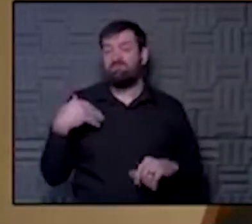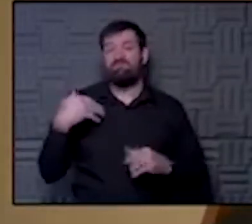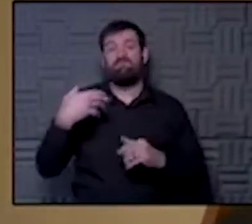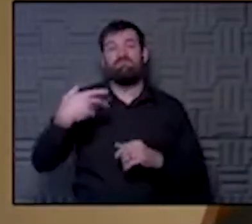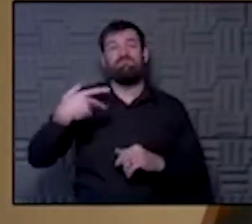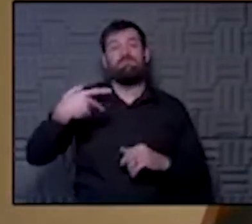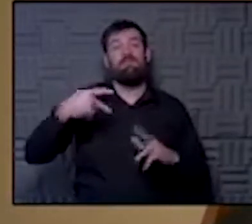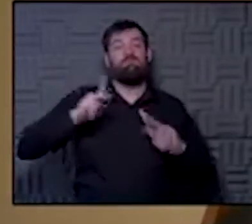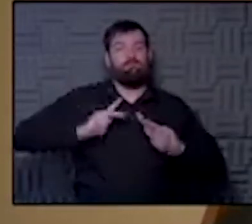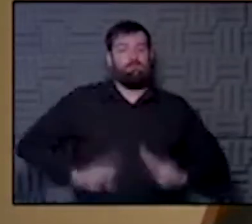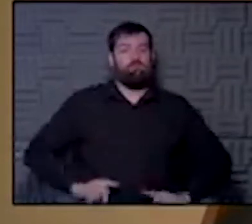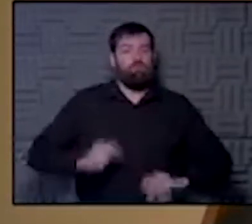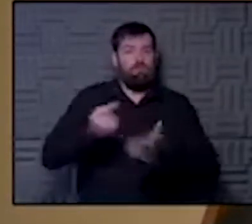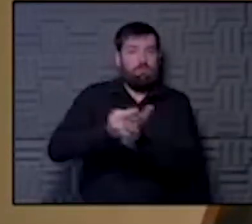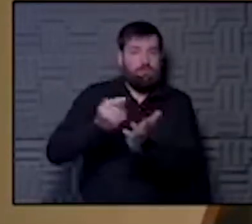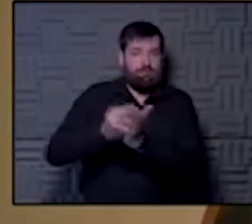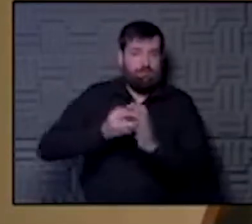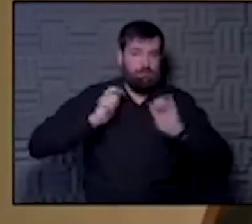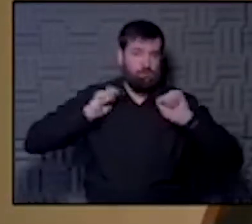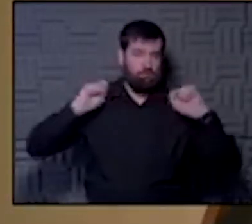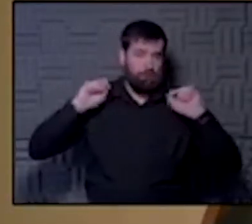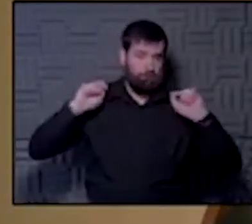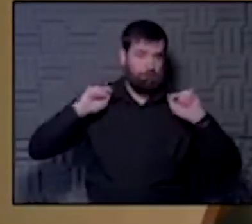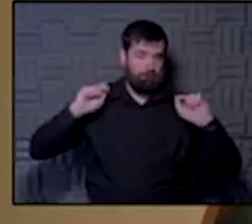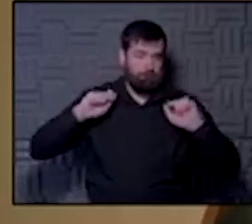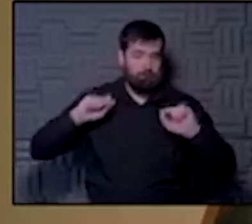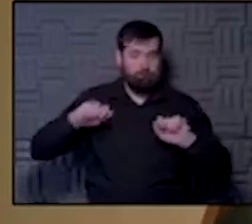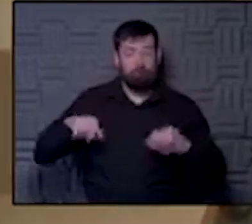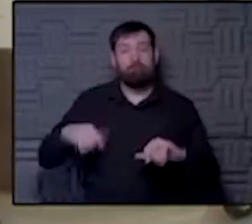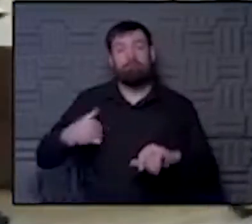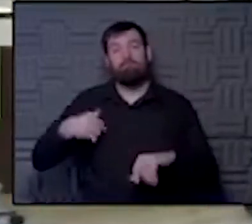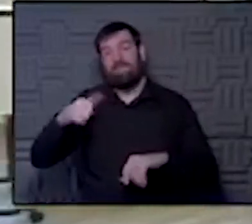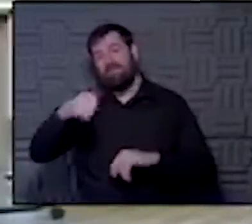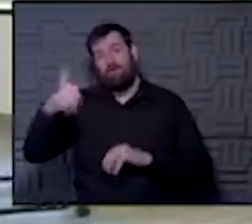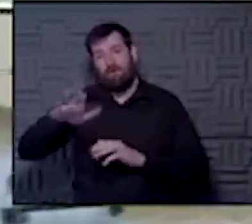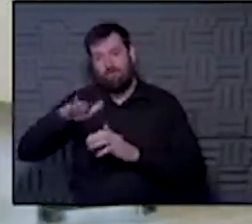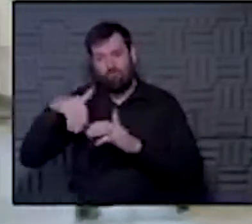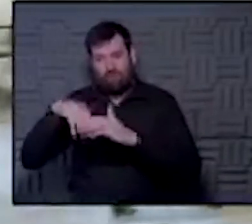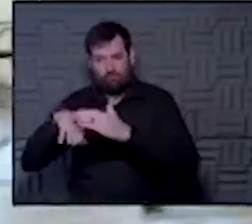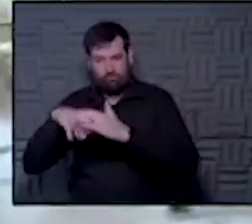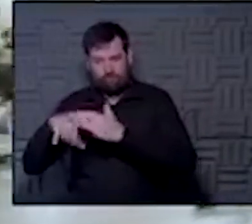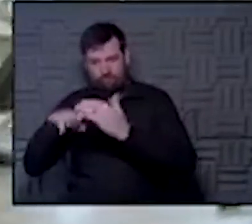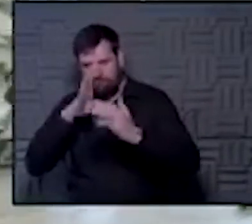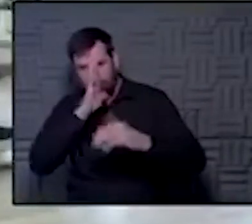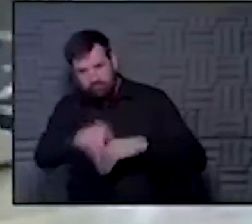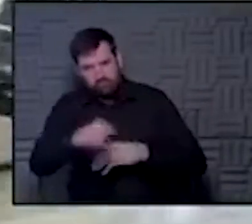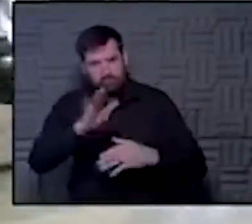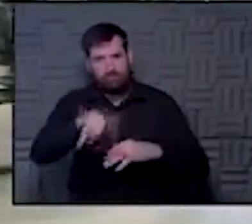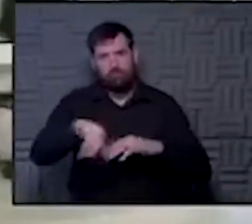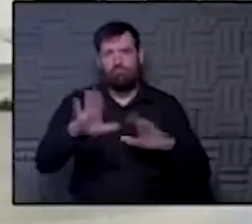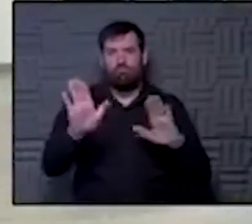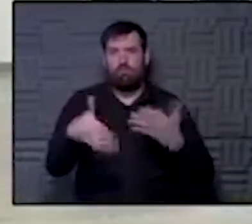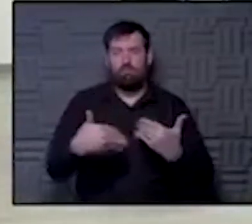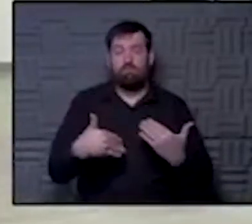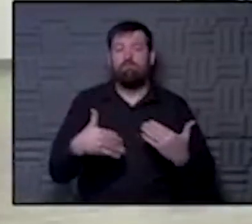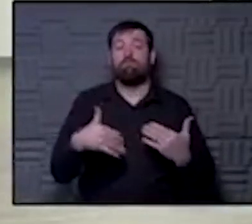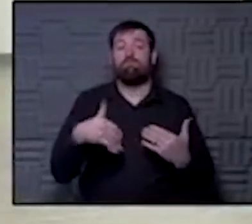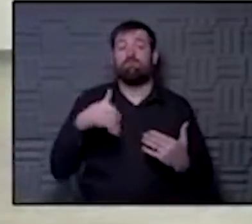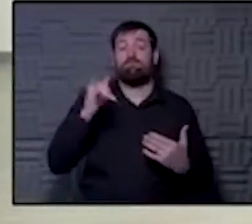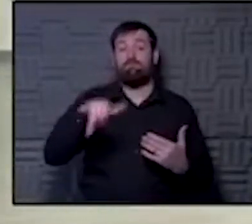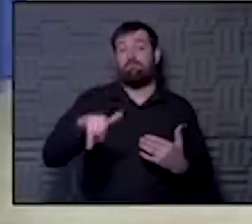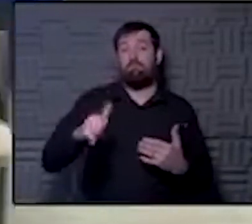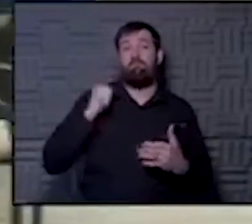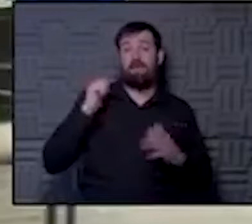our location in the back of our building, where there's another entrance that leads right into that room. And so against that back wall, we now